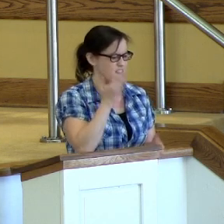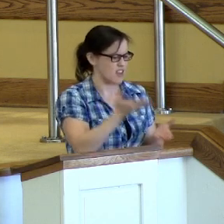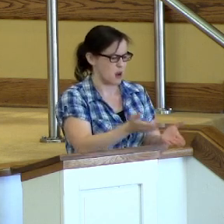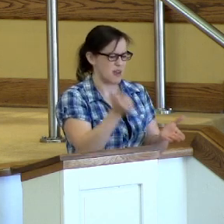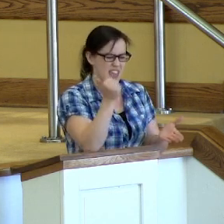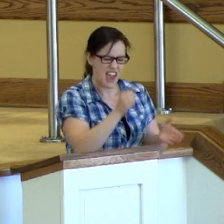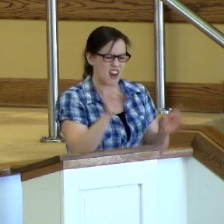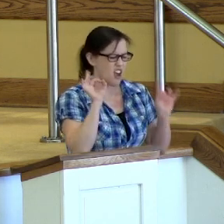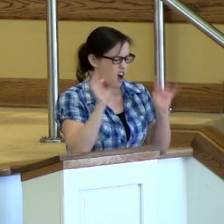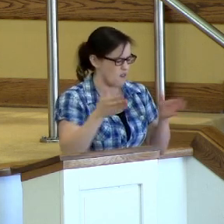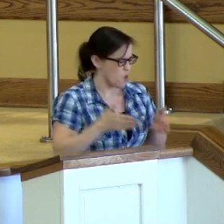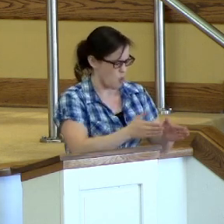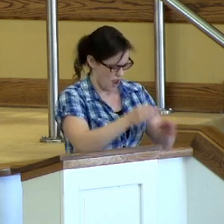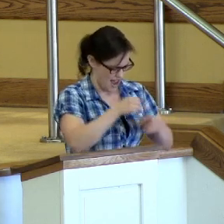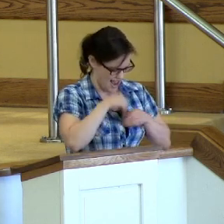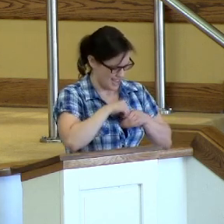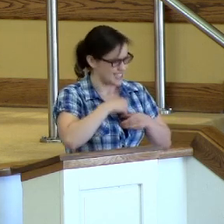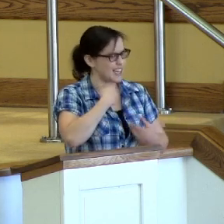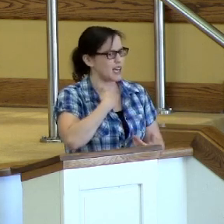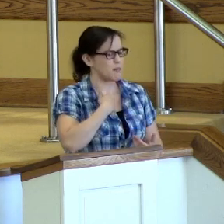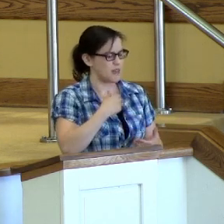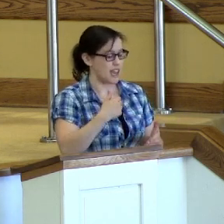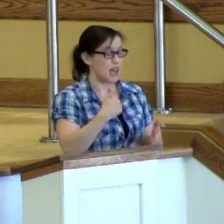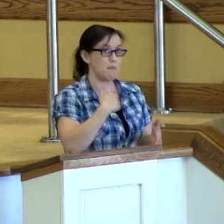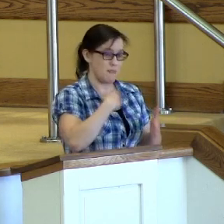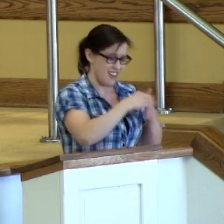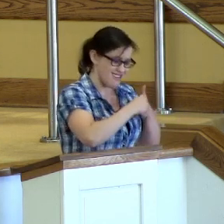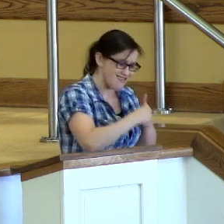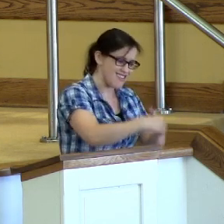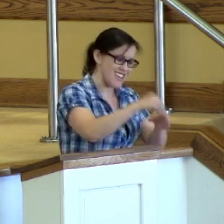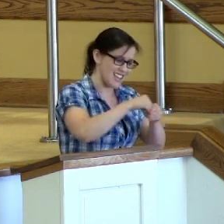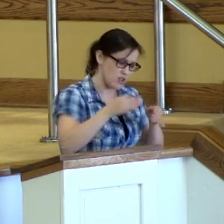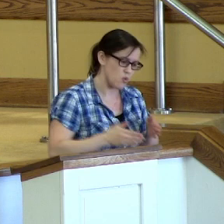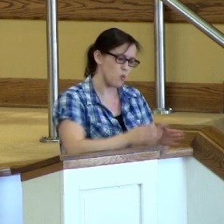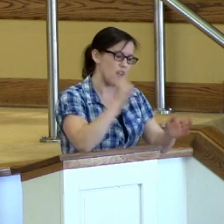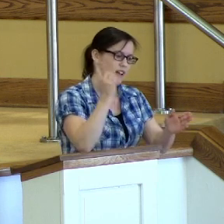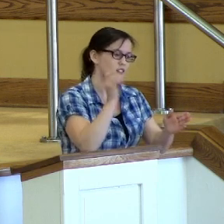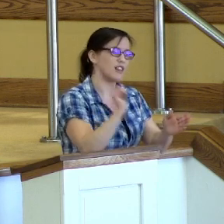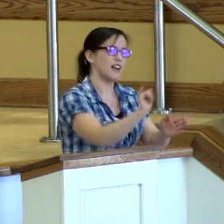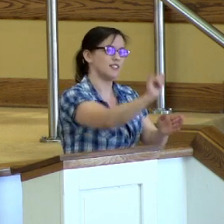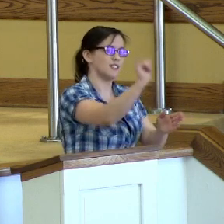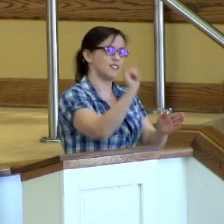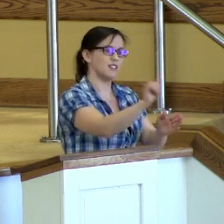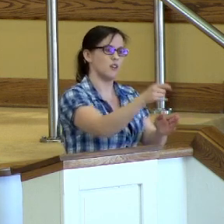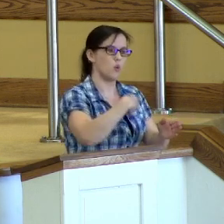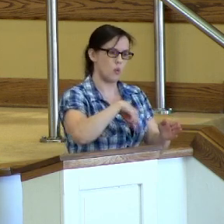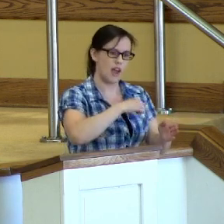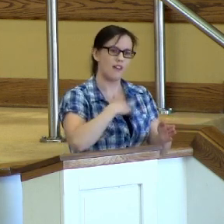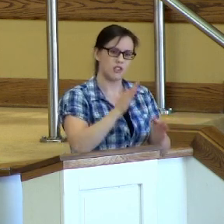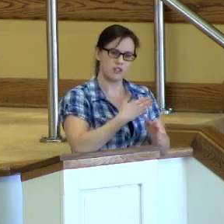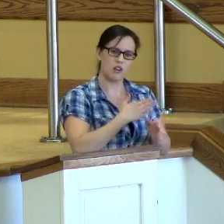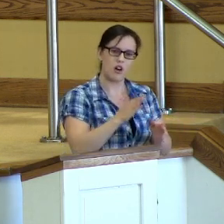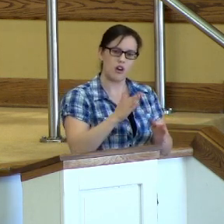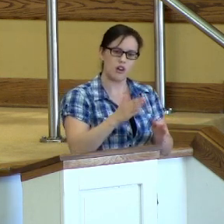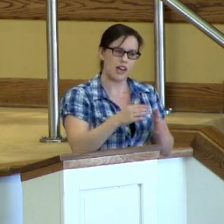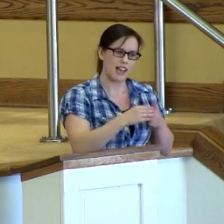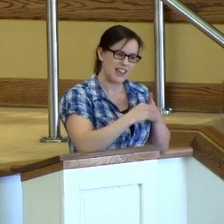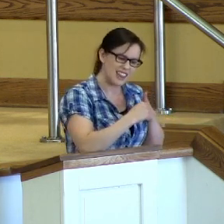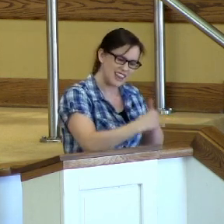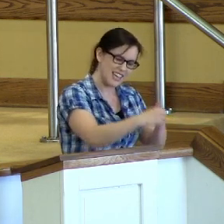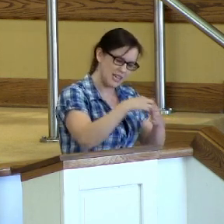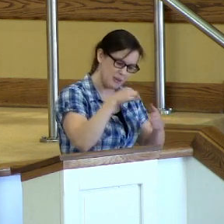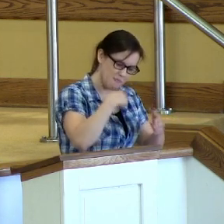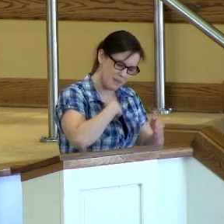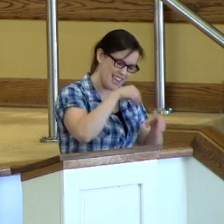and lead me in the way everlasting." So now when we sing that song, you think about in the way. Lead me in the